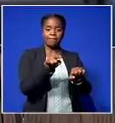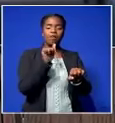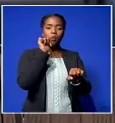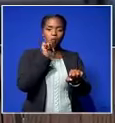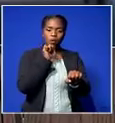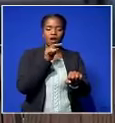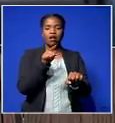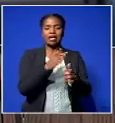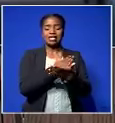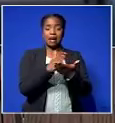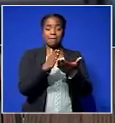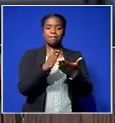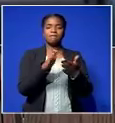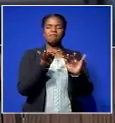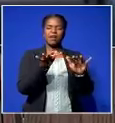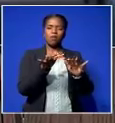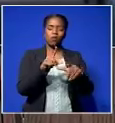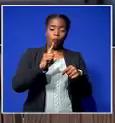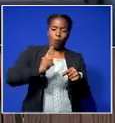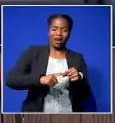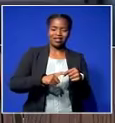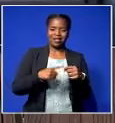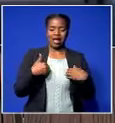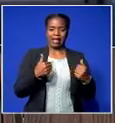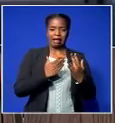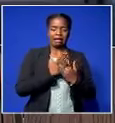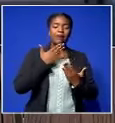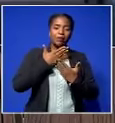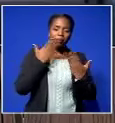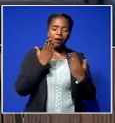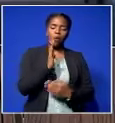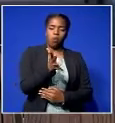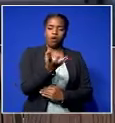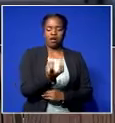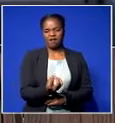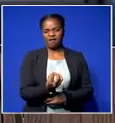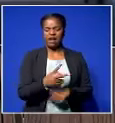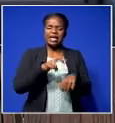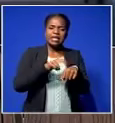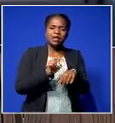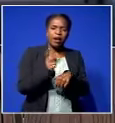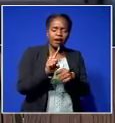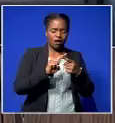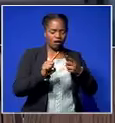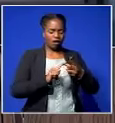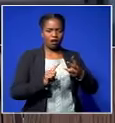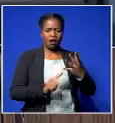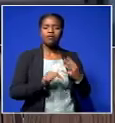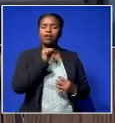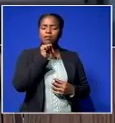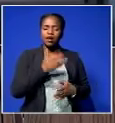to provide access to quality health service for all South Africans based on their health needs and irrespective of their